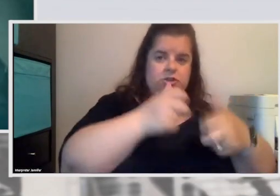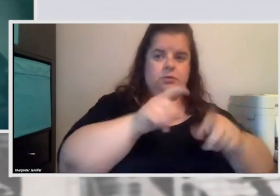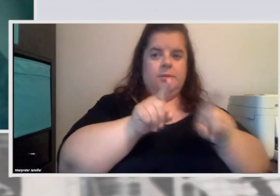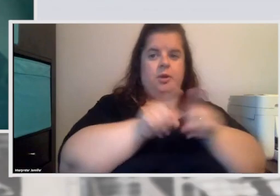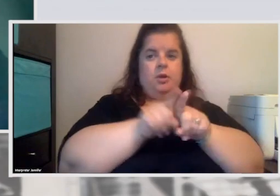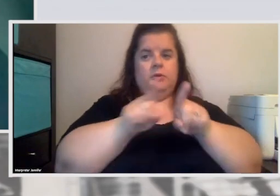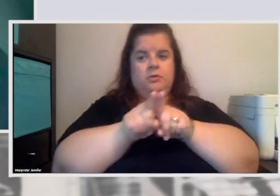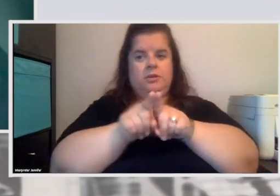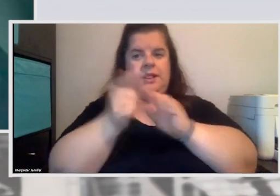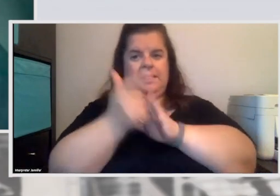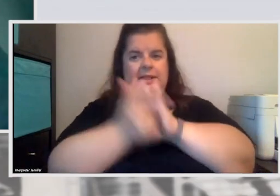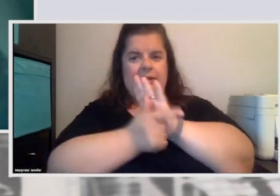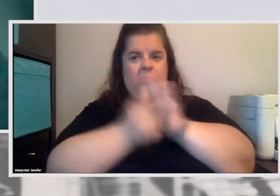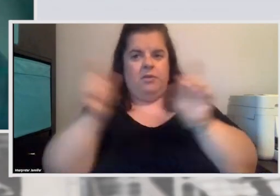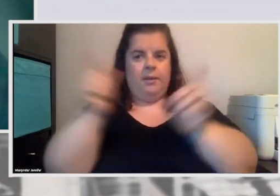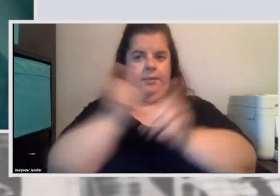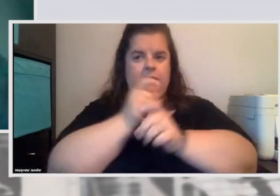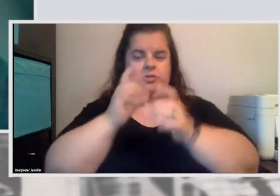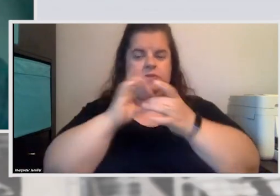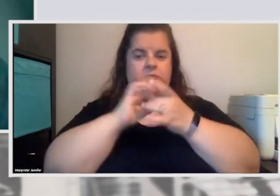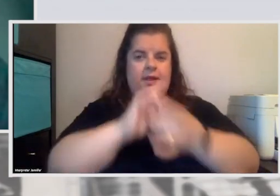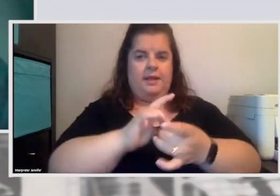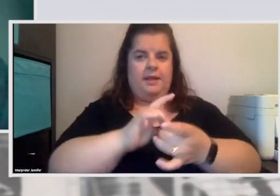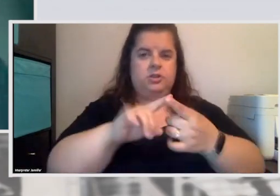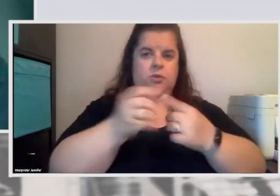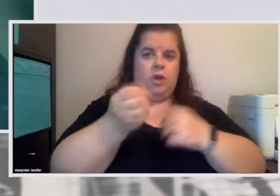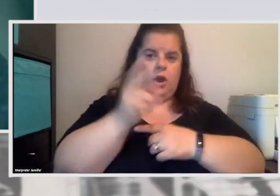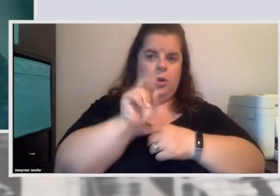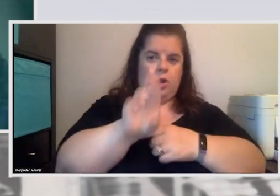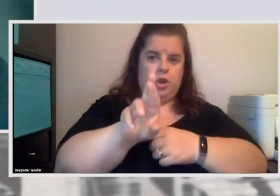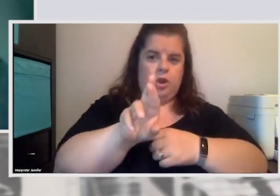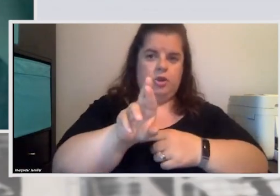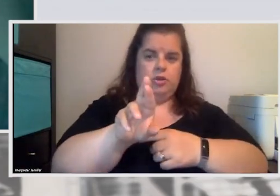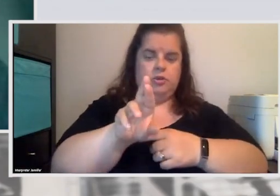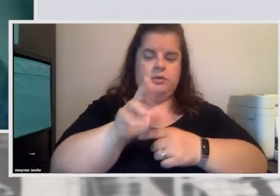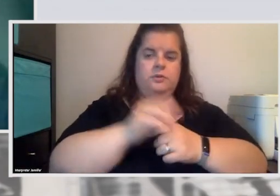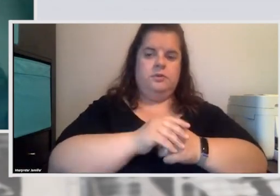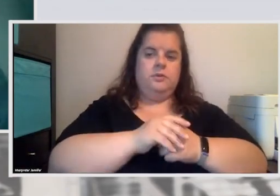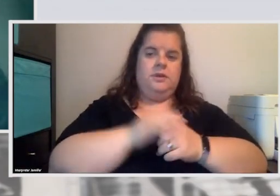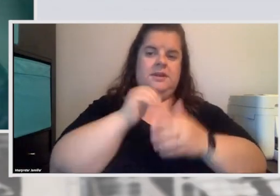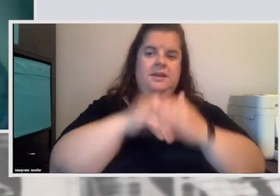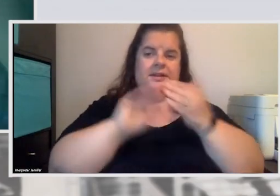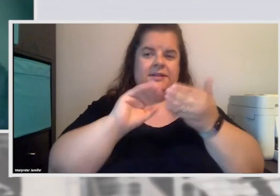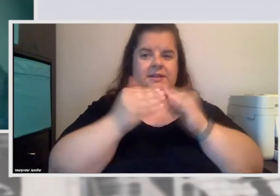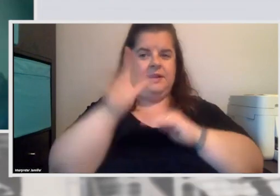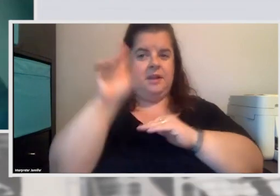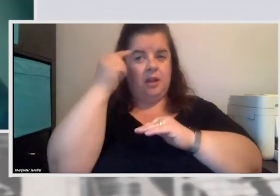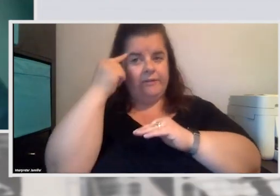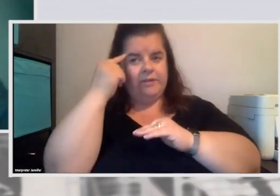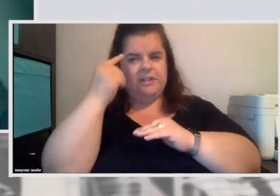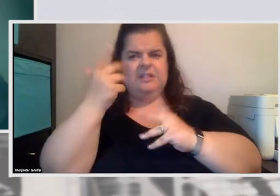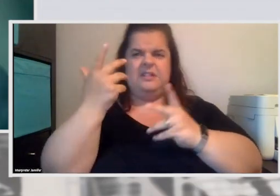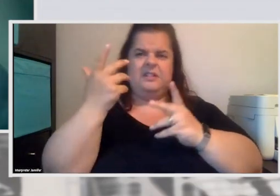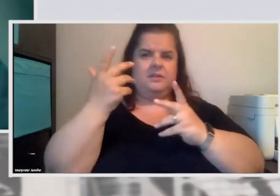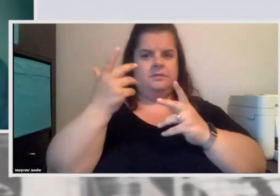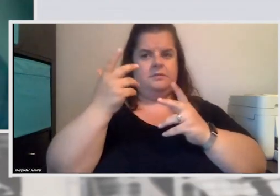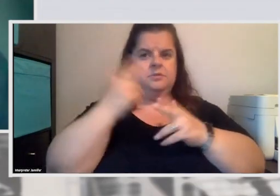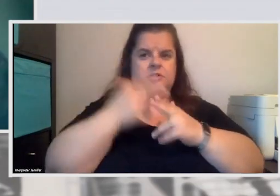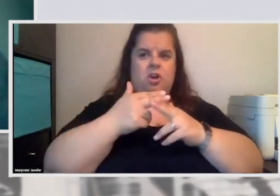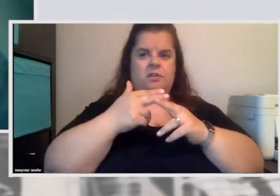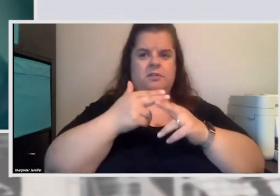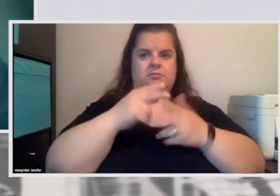the legal complications behind its ownership. In city government and in the business, we call that tangled title. But really, what that means is